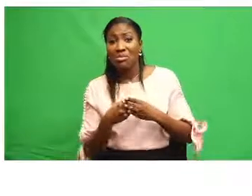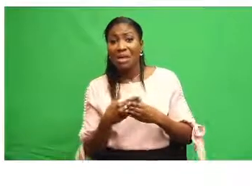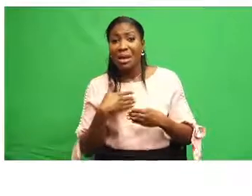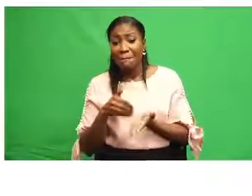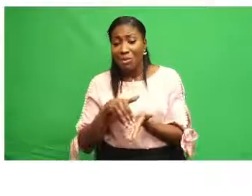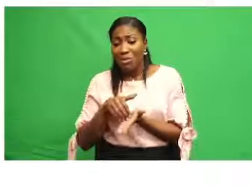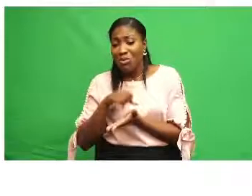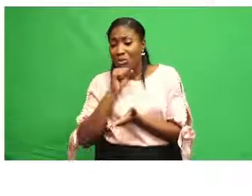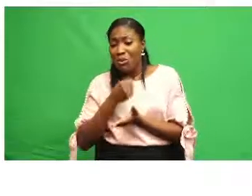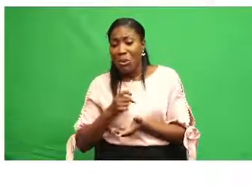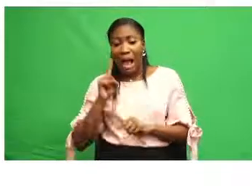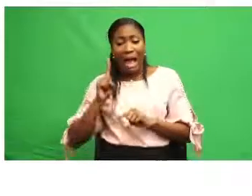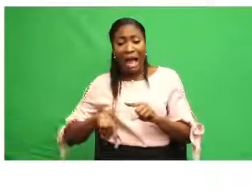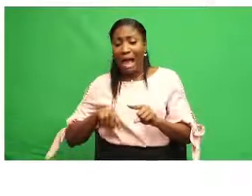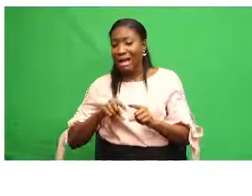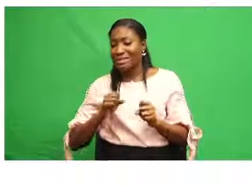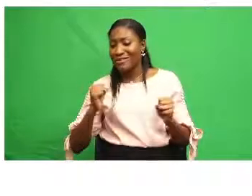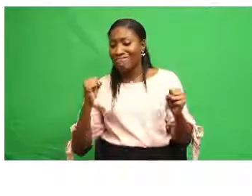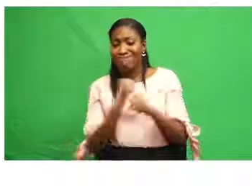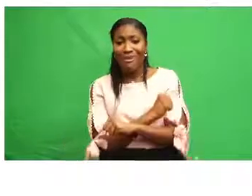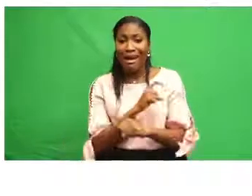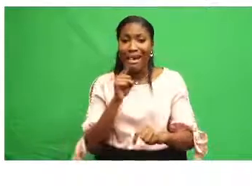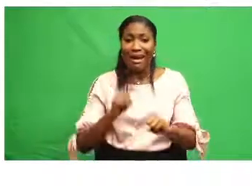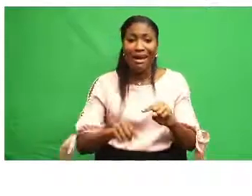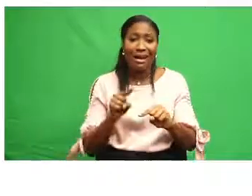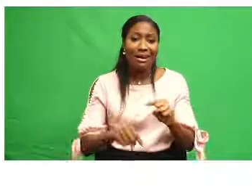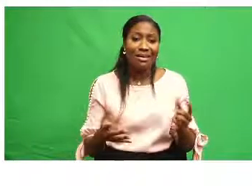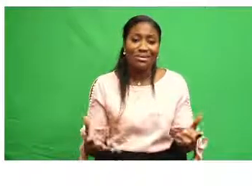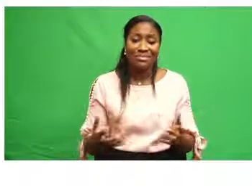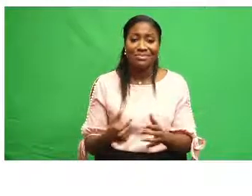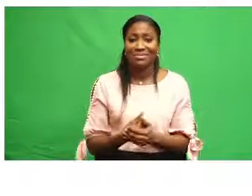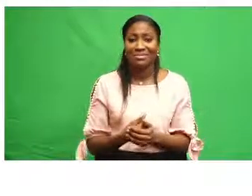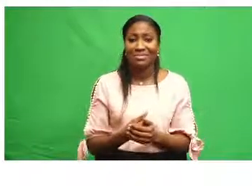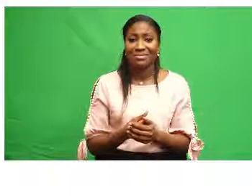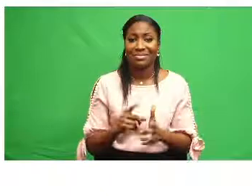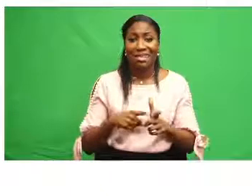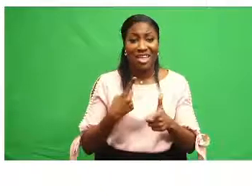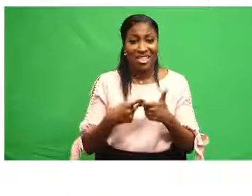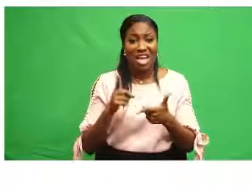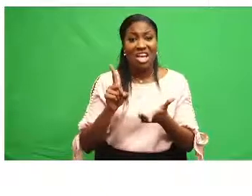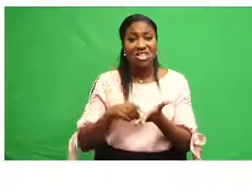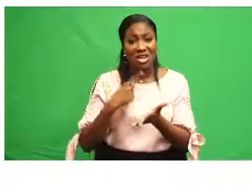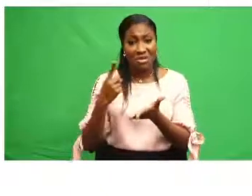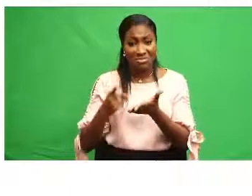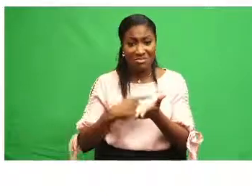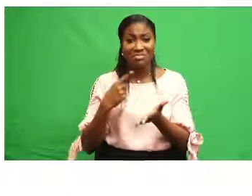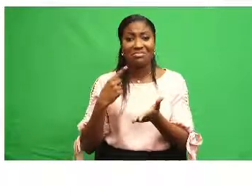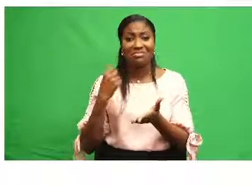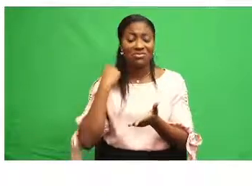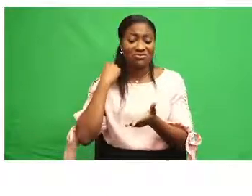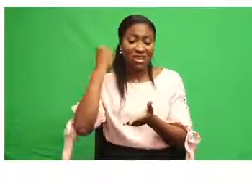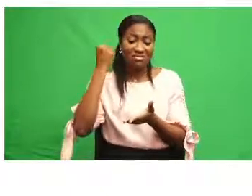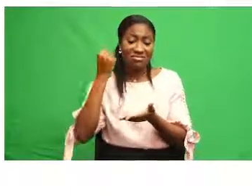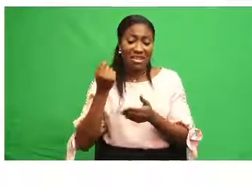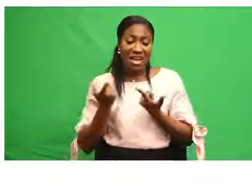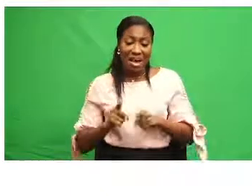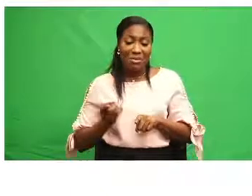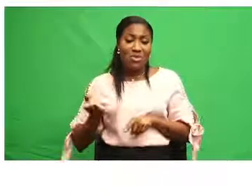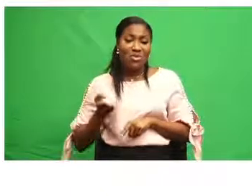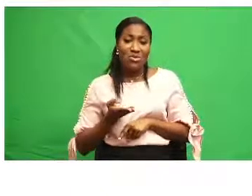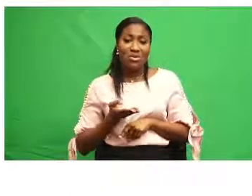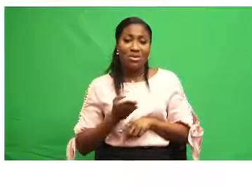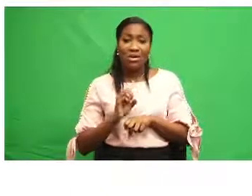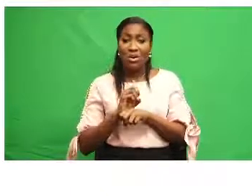or the inability to afford proper care or nutrition. So an early demise, alcoholism or other risky and